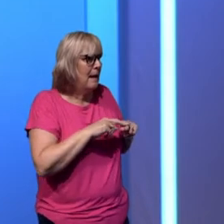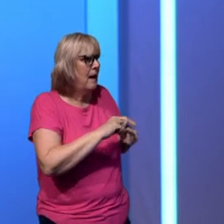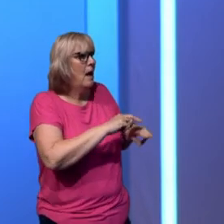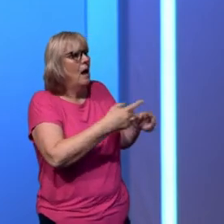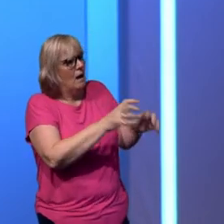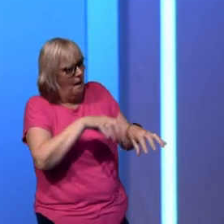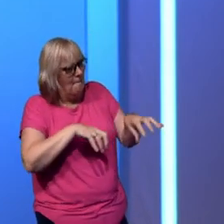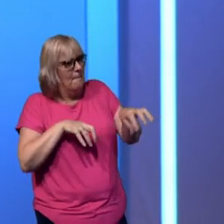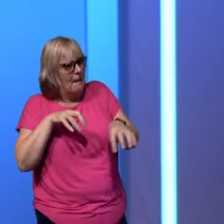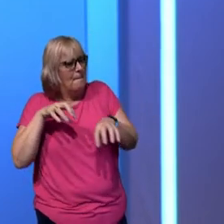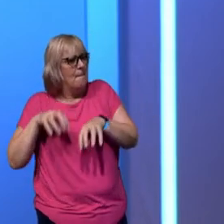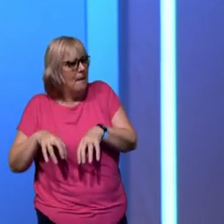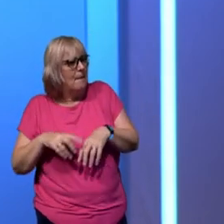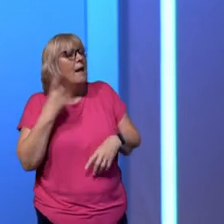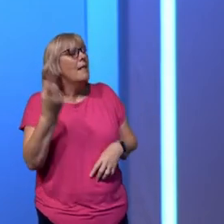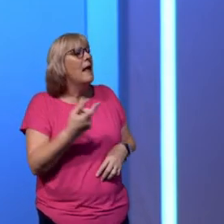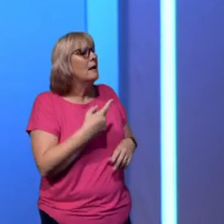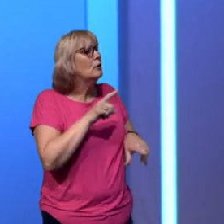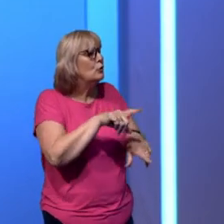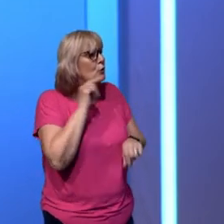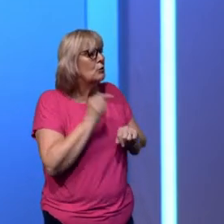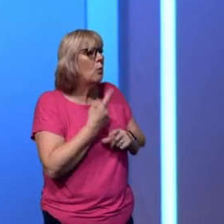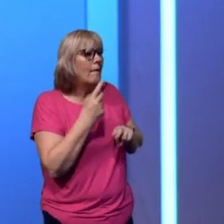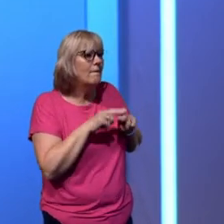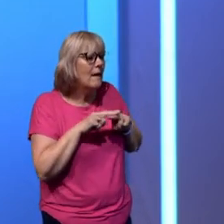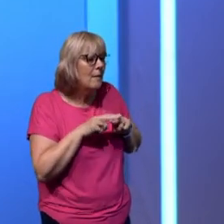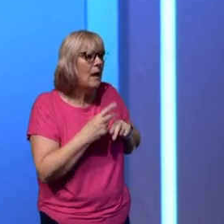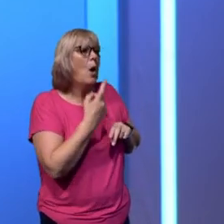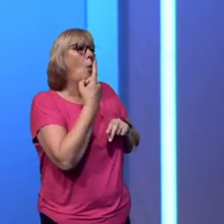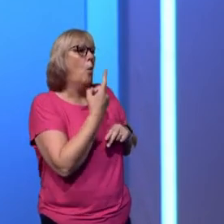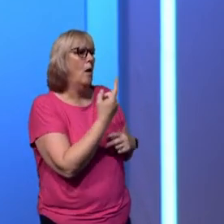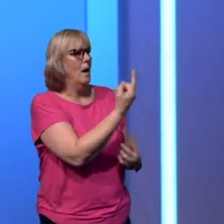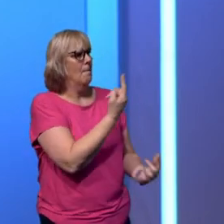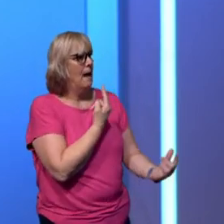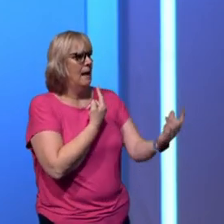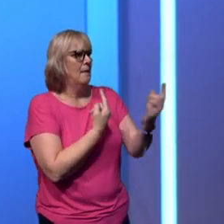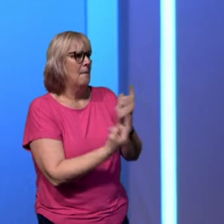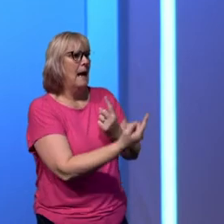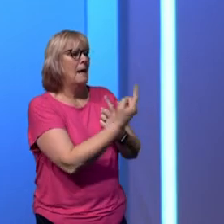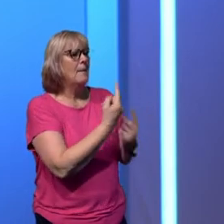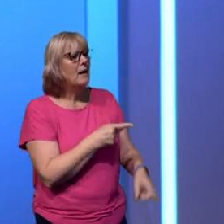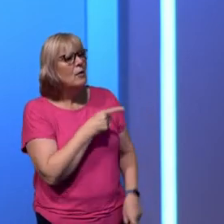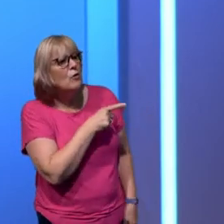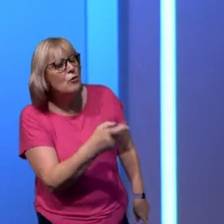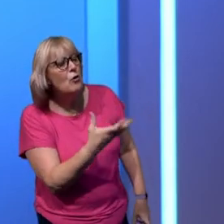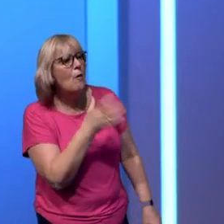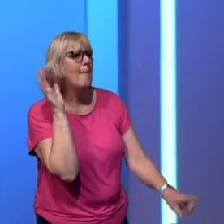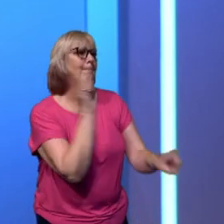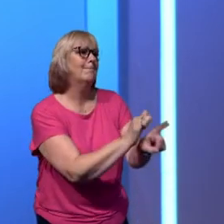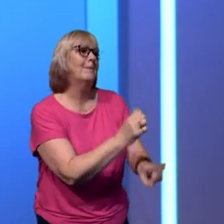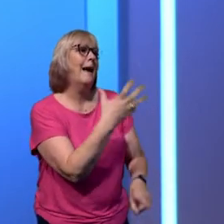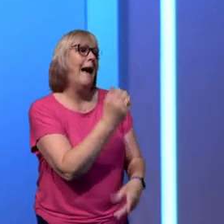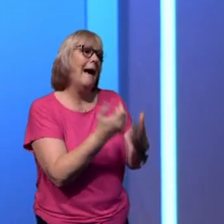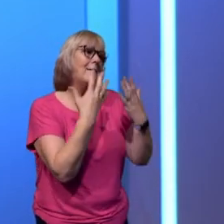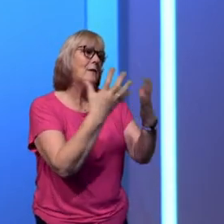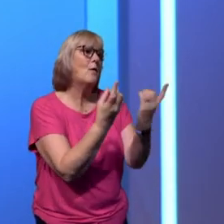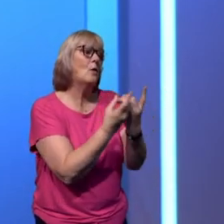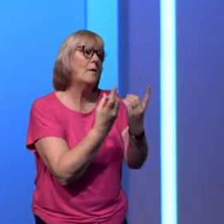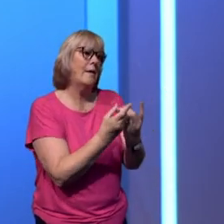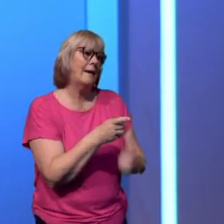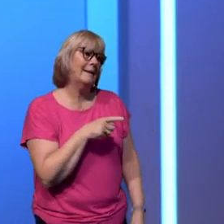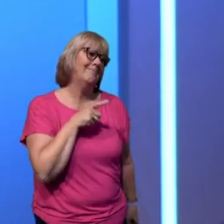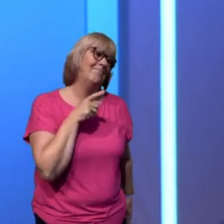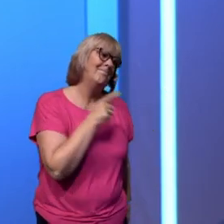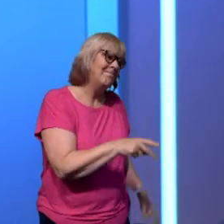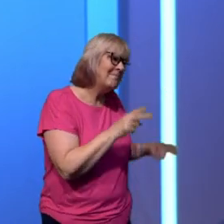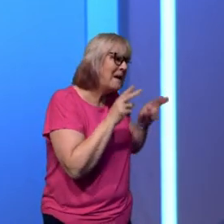shall come forward man by man. Whoever is caught with a devoted thing shall be destroyed by fire, along with all that belongs